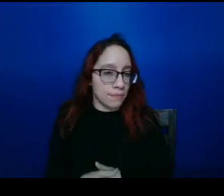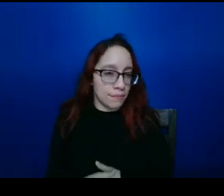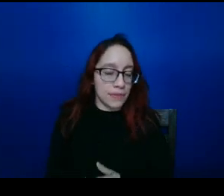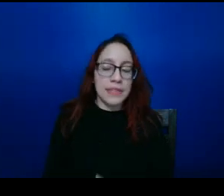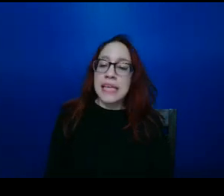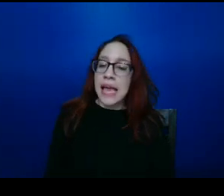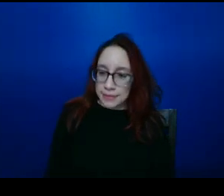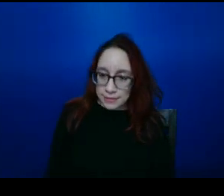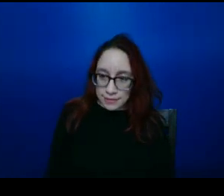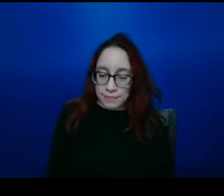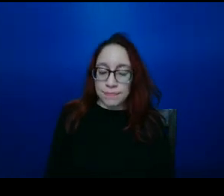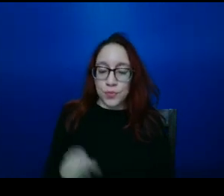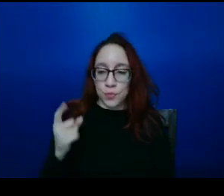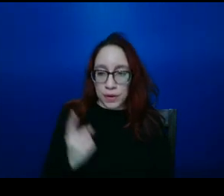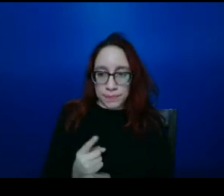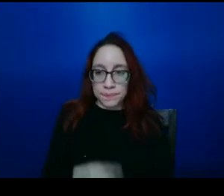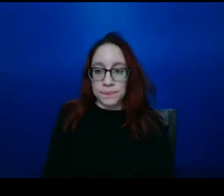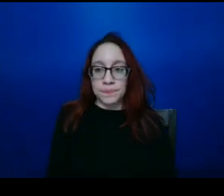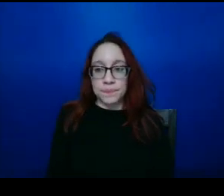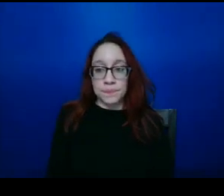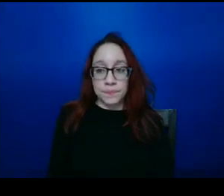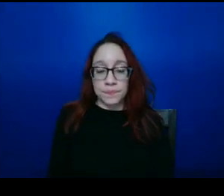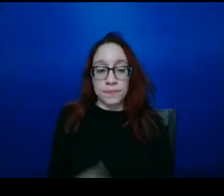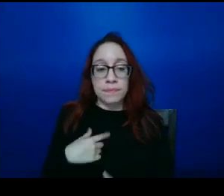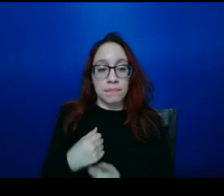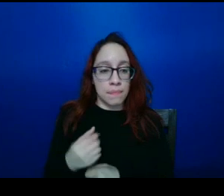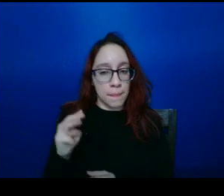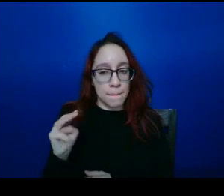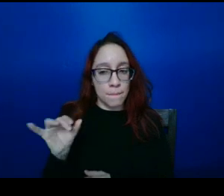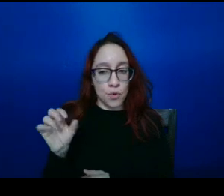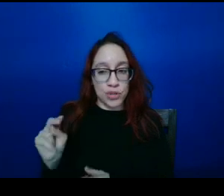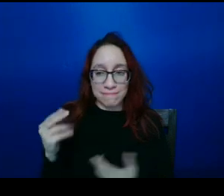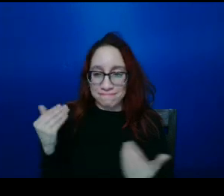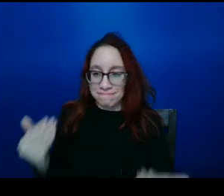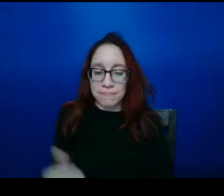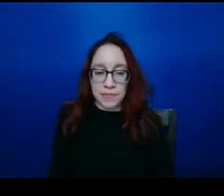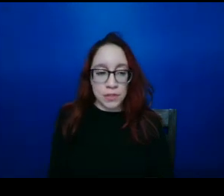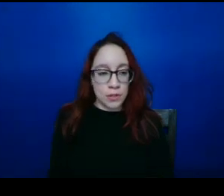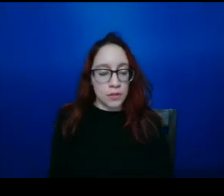Yes. Right. Okay. I'll make that motion. Second. All right.